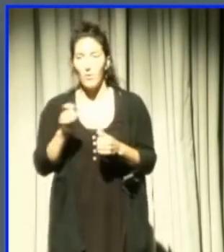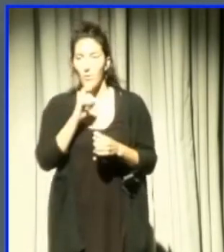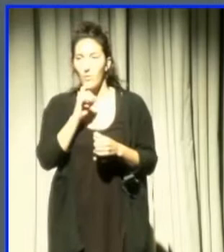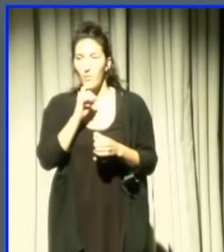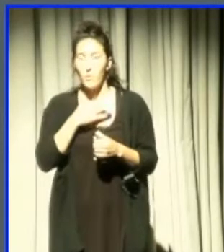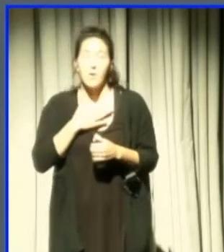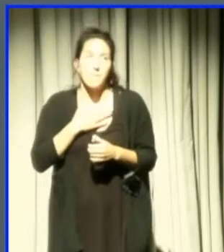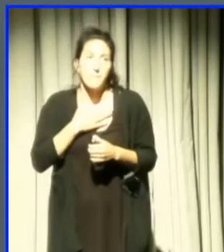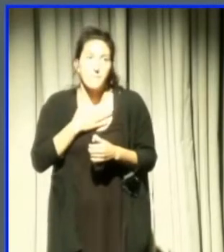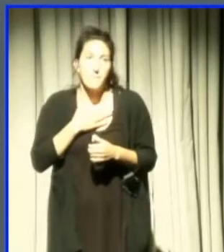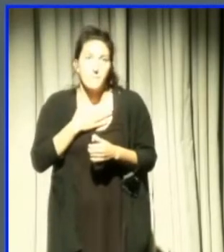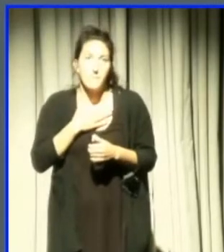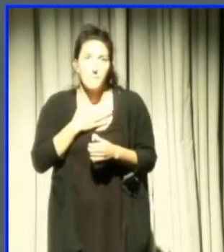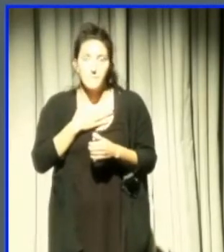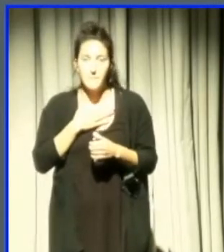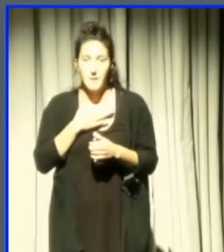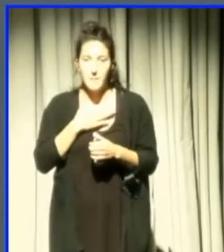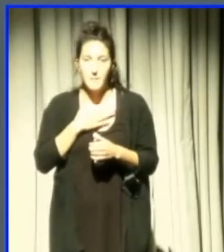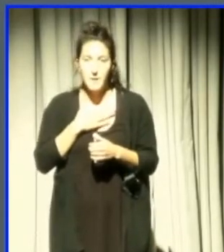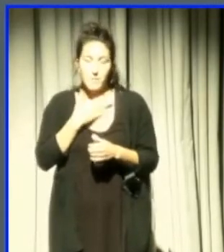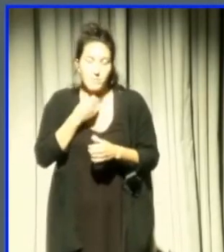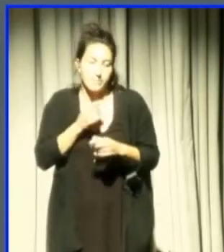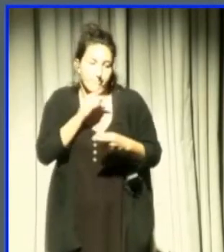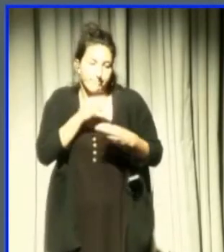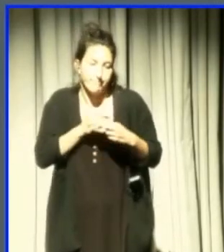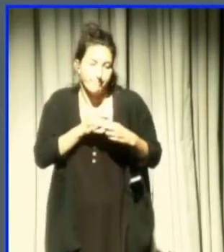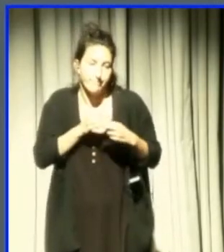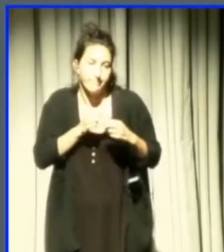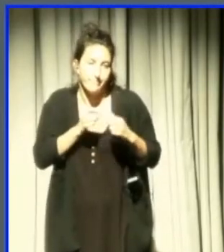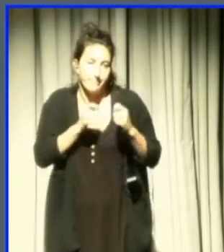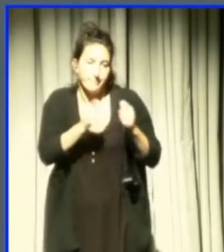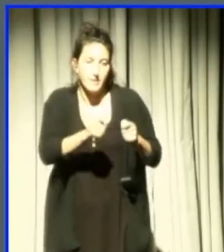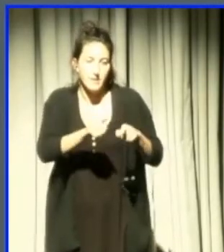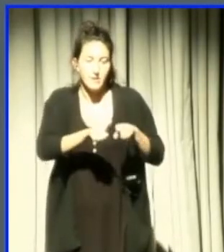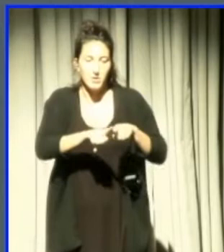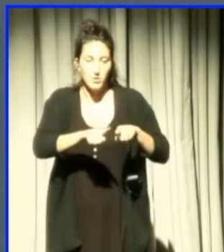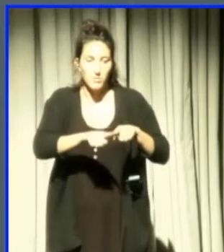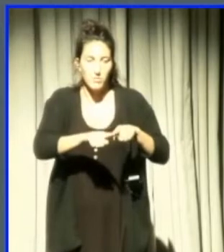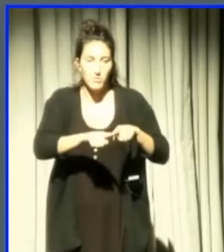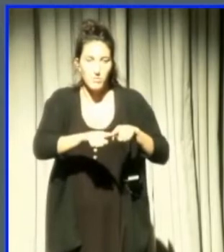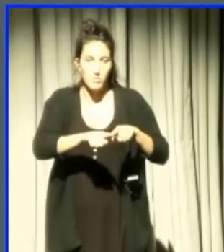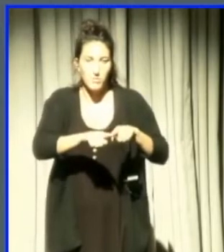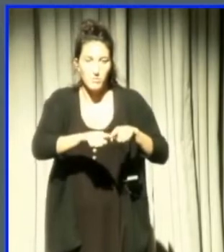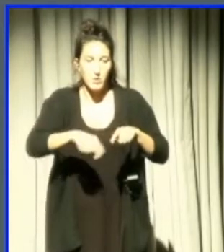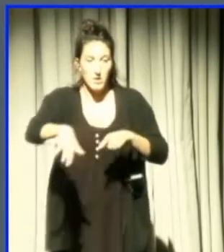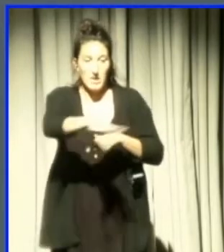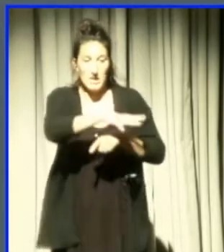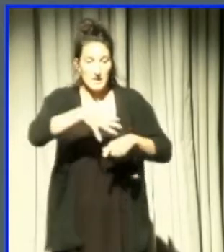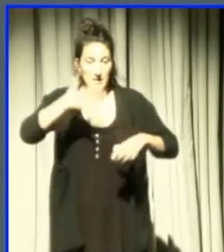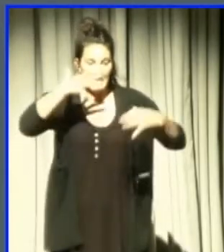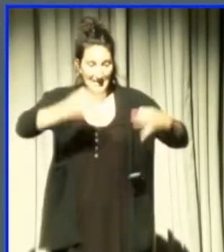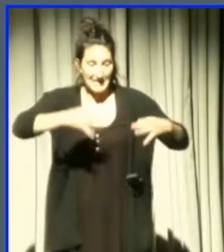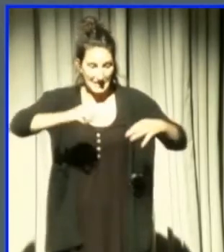abundance in the creative digital space. So these are the main concepts you will see through the presentation. But let's get